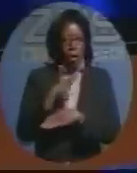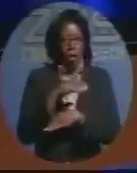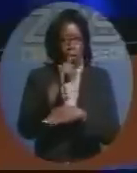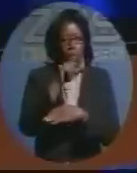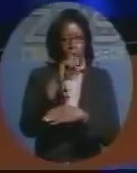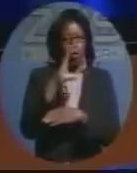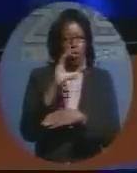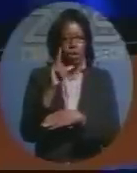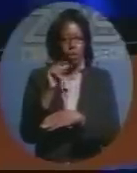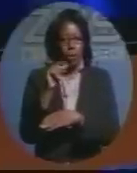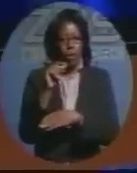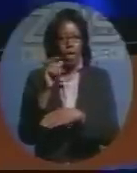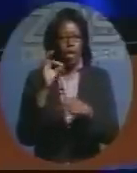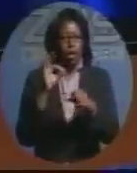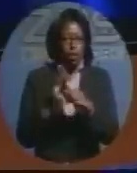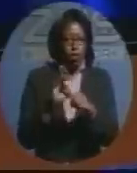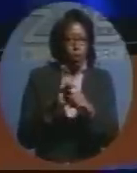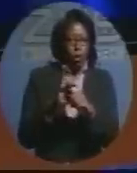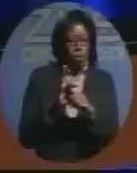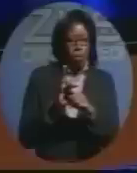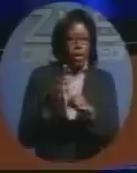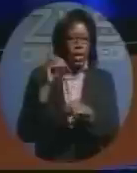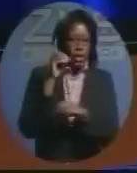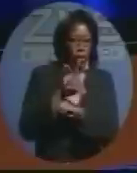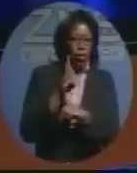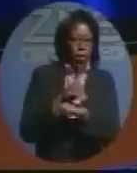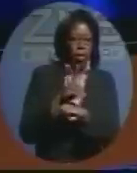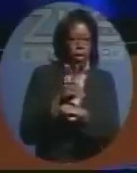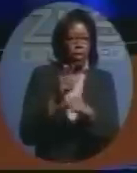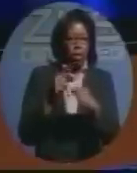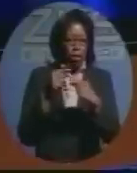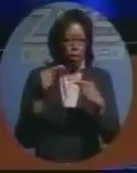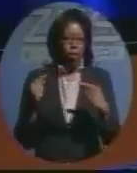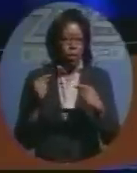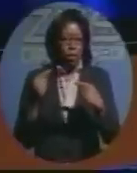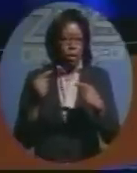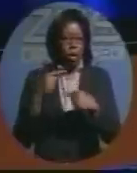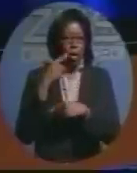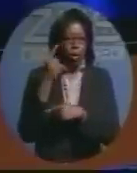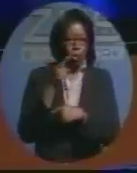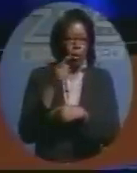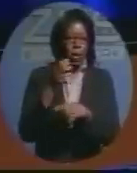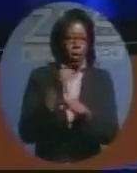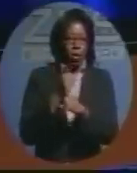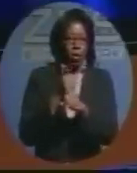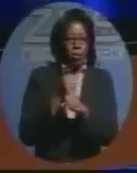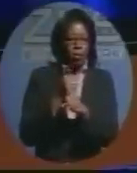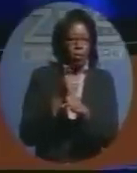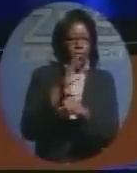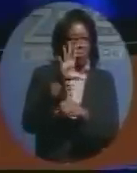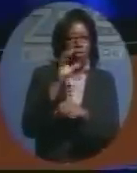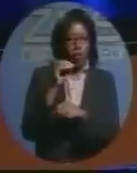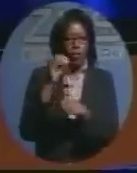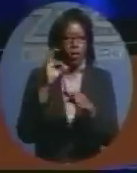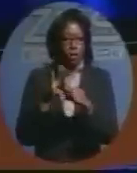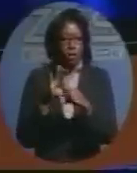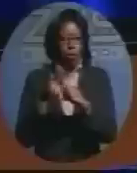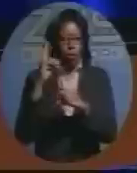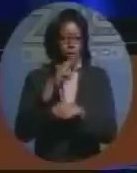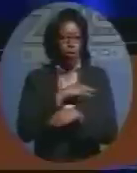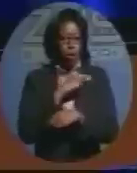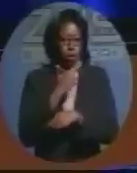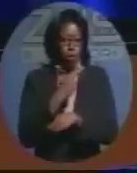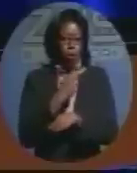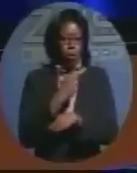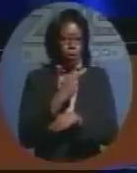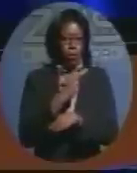120 votes, Cash soundly defeated his sole opponent, Dion Folks, who only managed to secure 50 votes. Brenzel Roll, meantime,